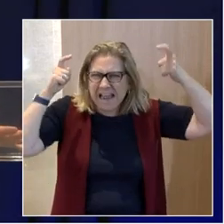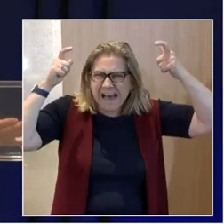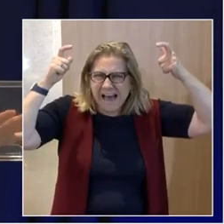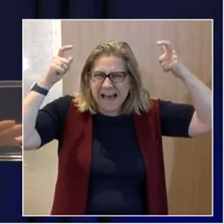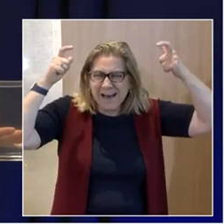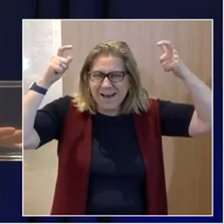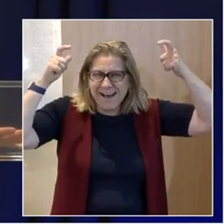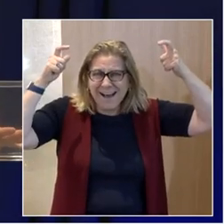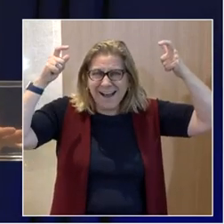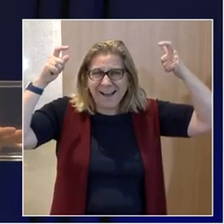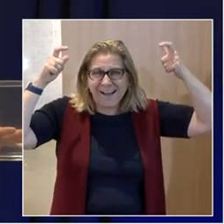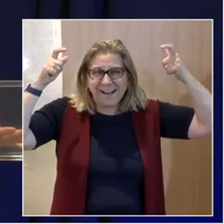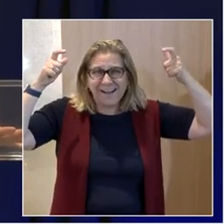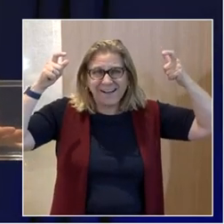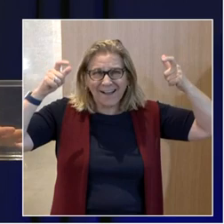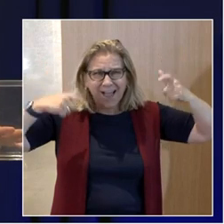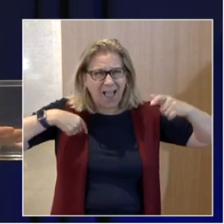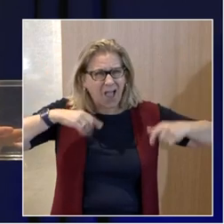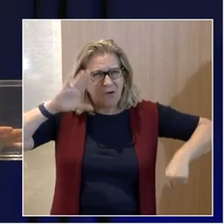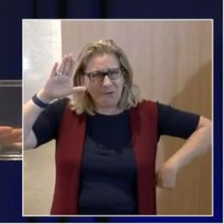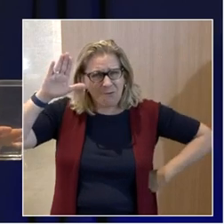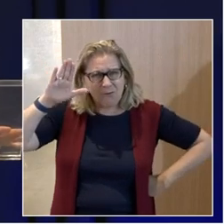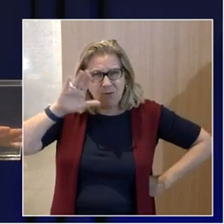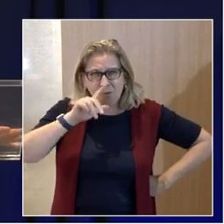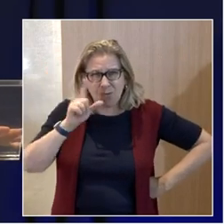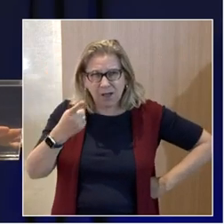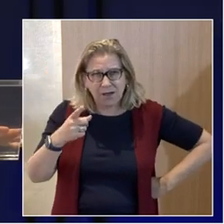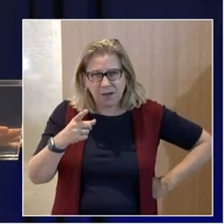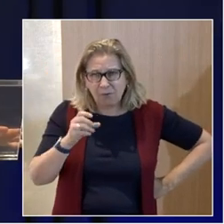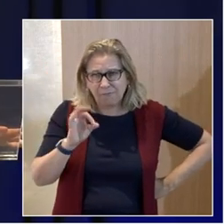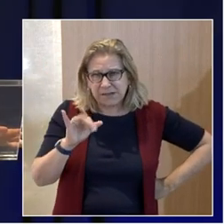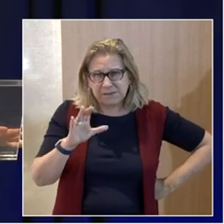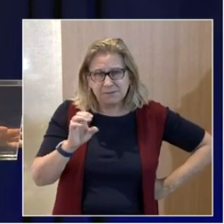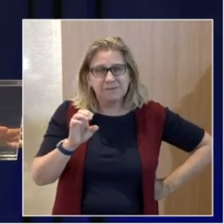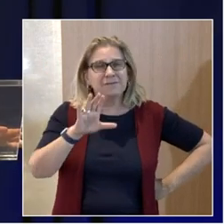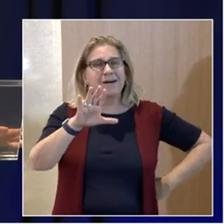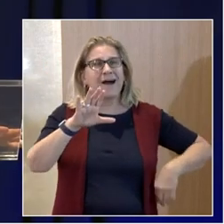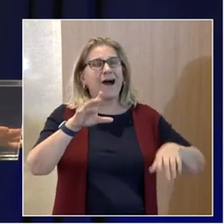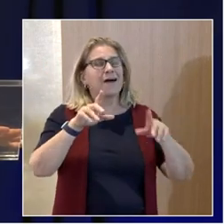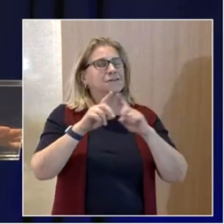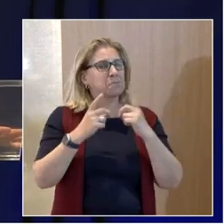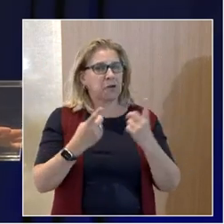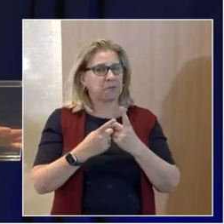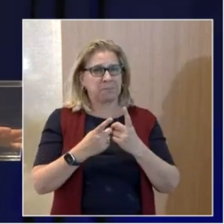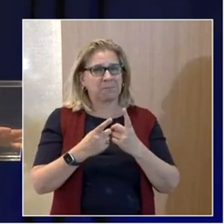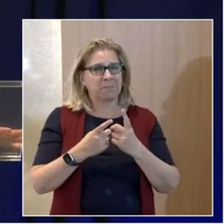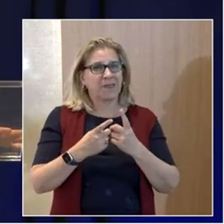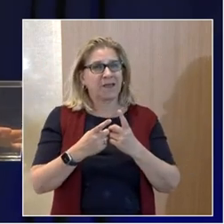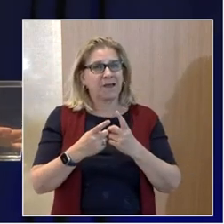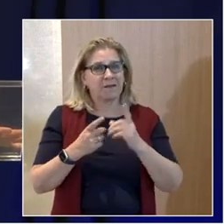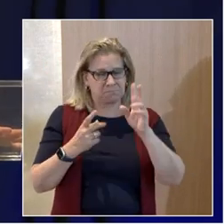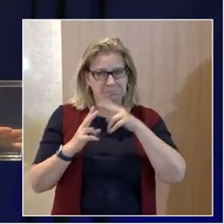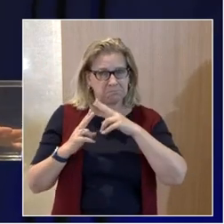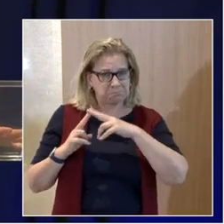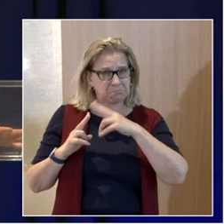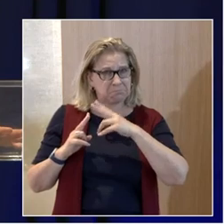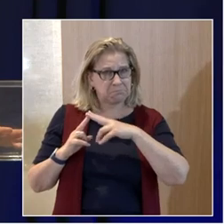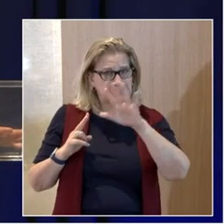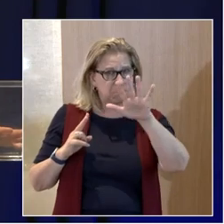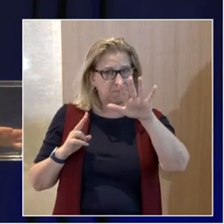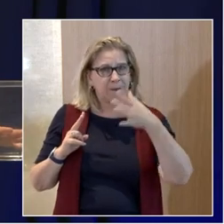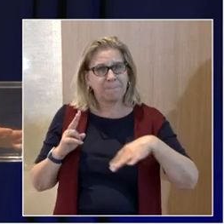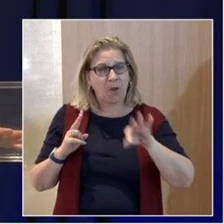to think not only about offices and apartments, which is a key goal, but